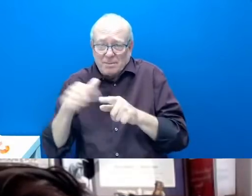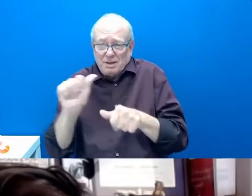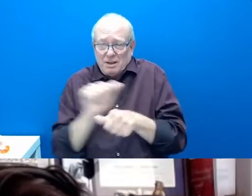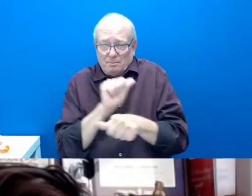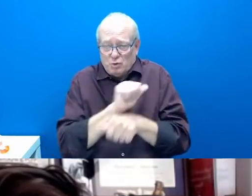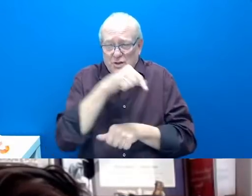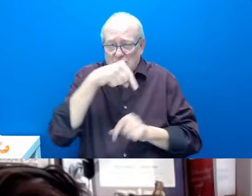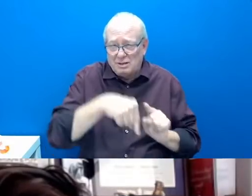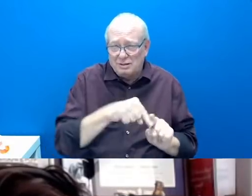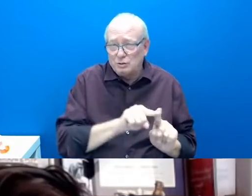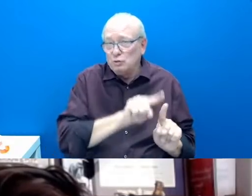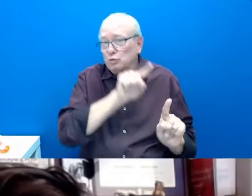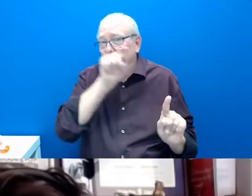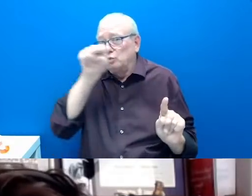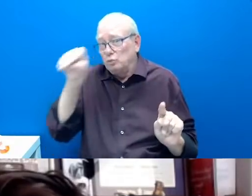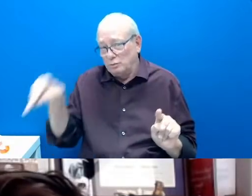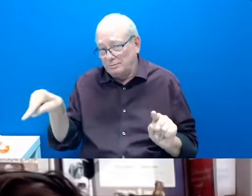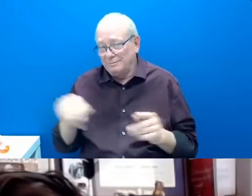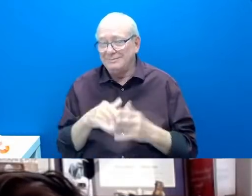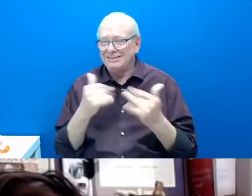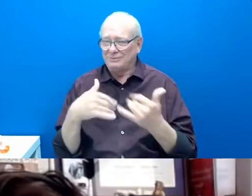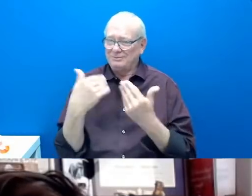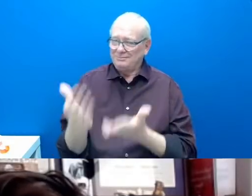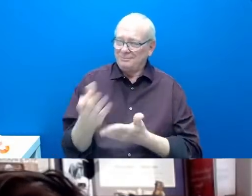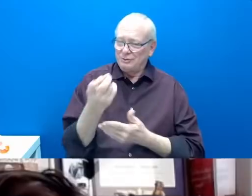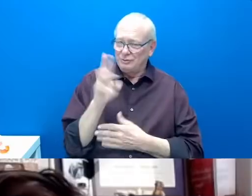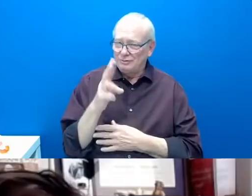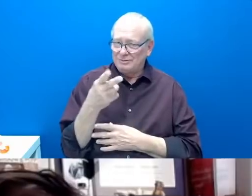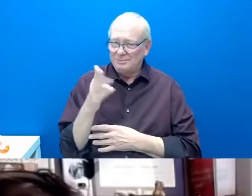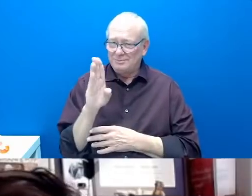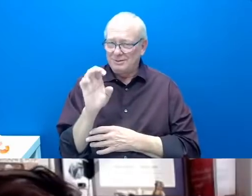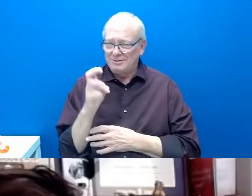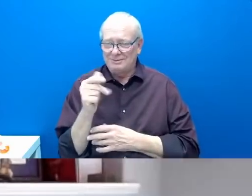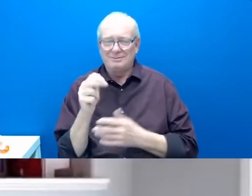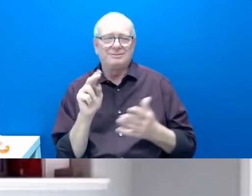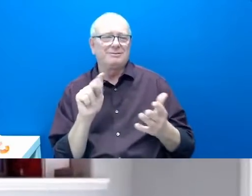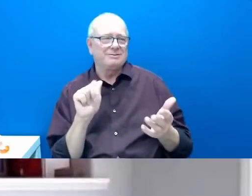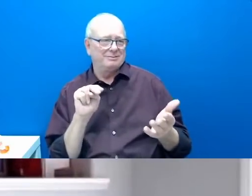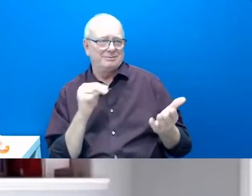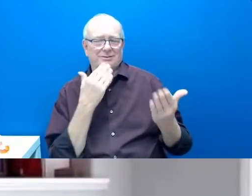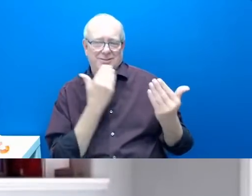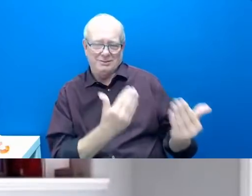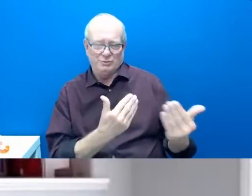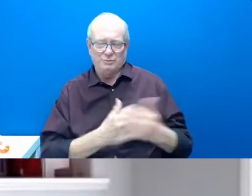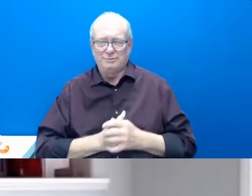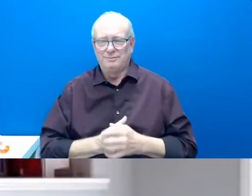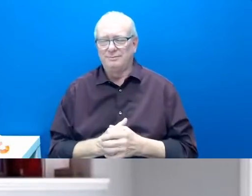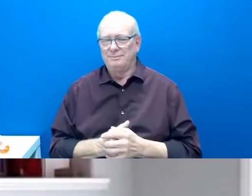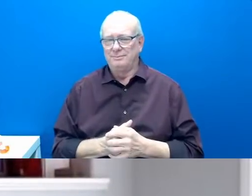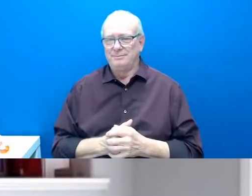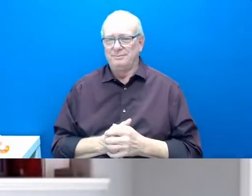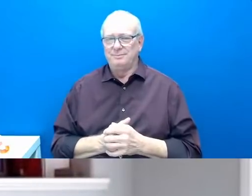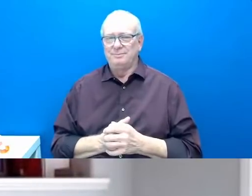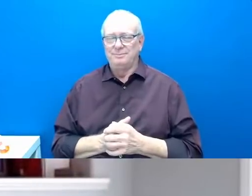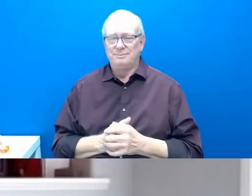jurisdiction. Dr. Buchanan, I bring it back to you. Sure. Thank you.